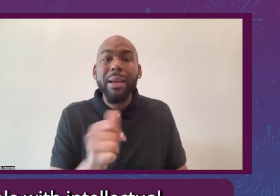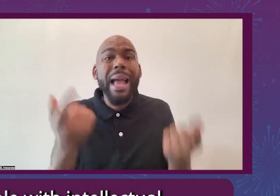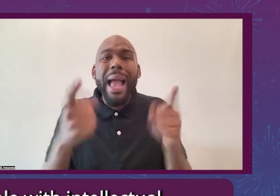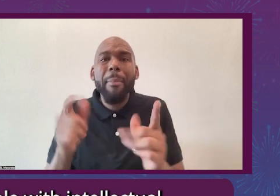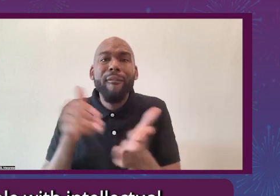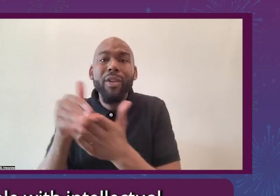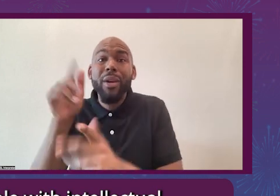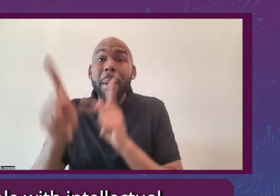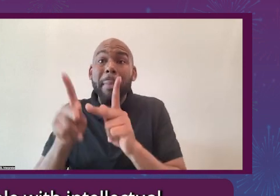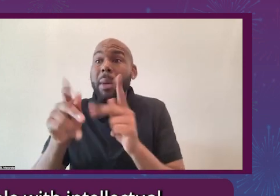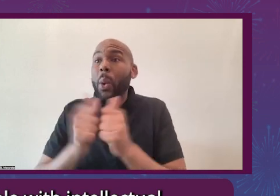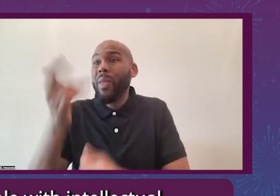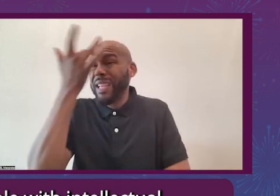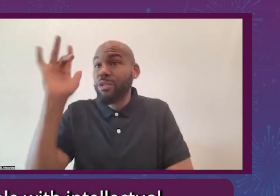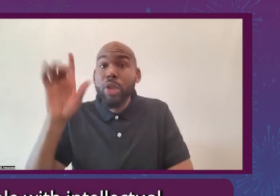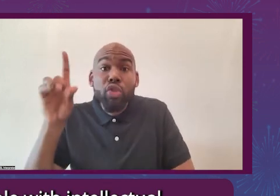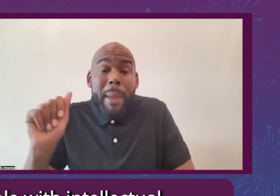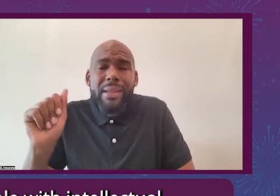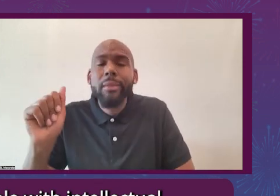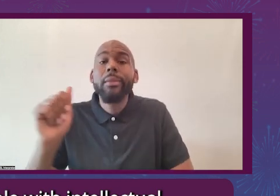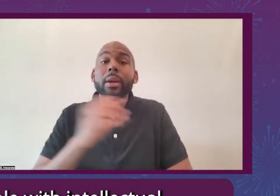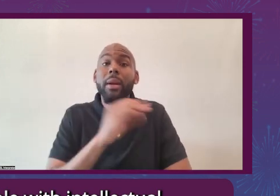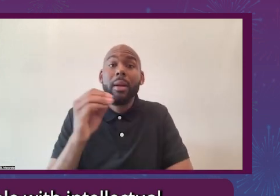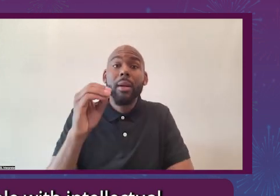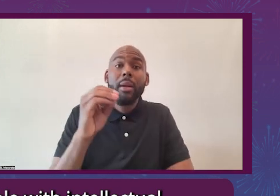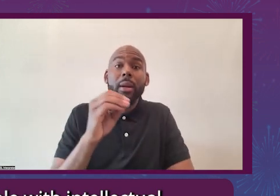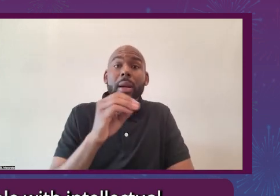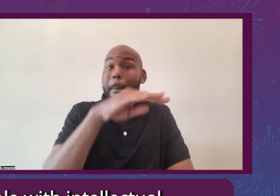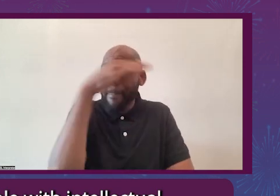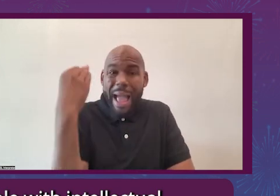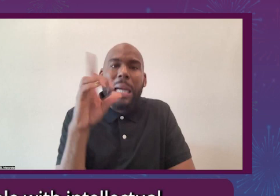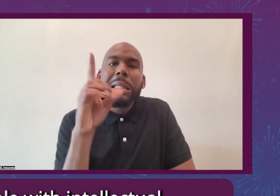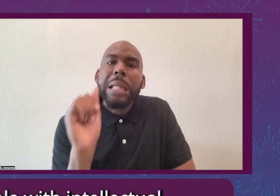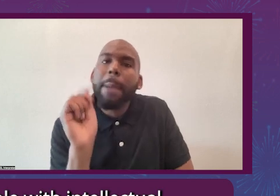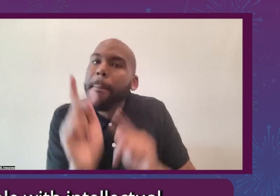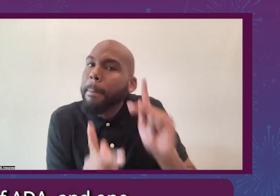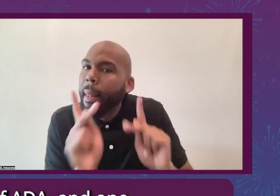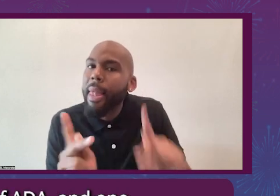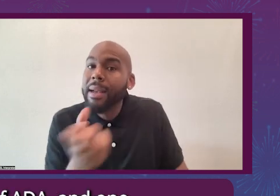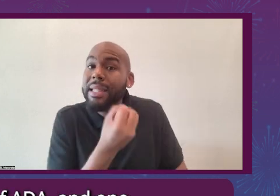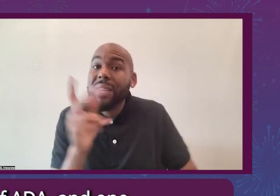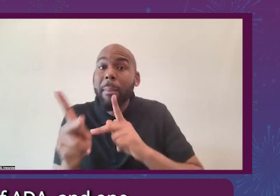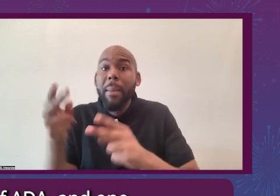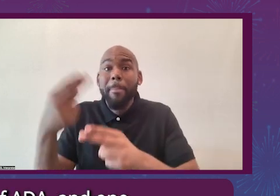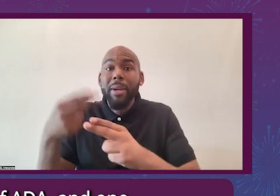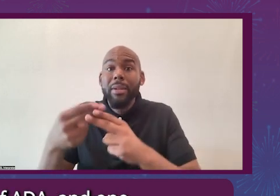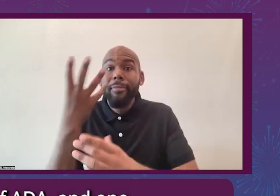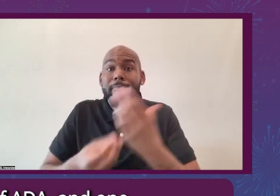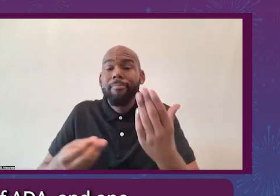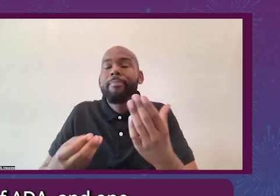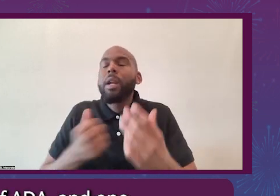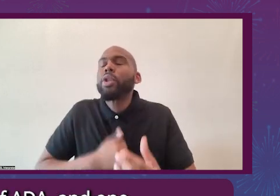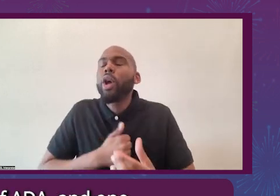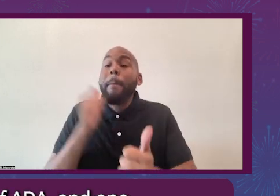and this happens frequently to people with intellectual disabilities and Black disabled people. Several people mentioned the